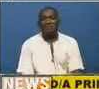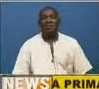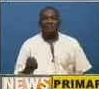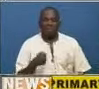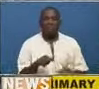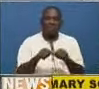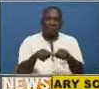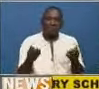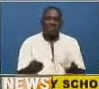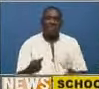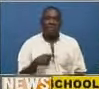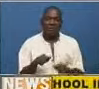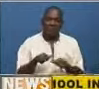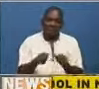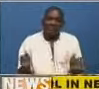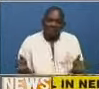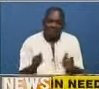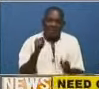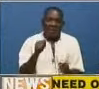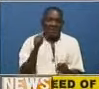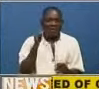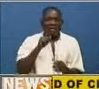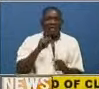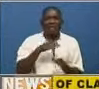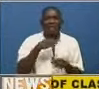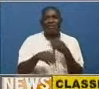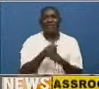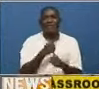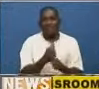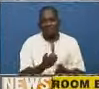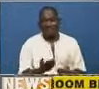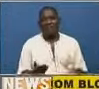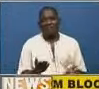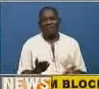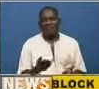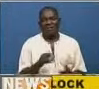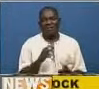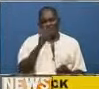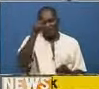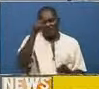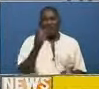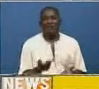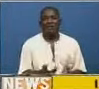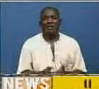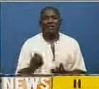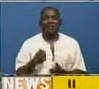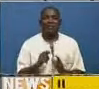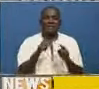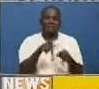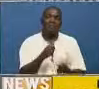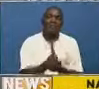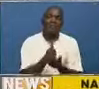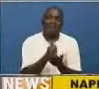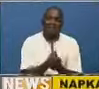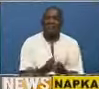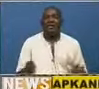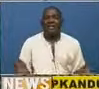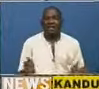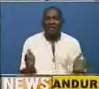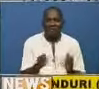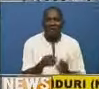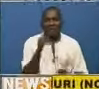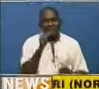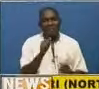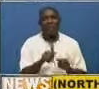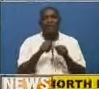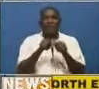on. We are trying to encourage her. She's in the final year. Have my frontline officers who move out over there to actually encourage the